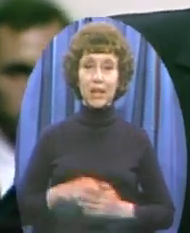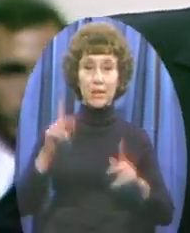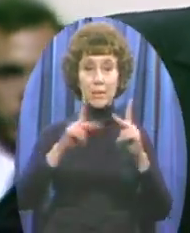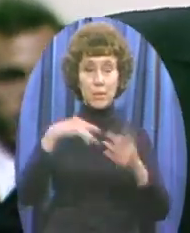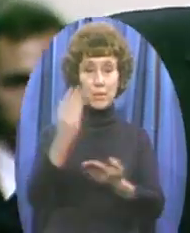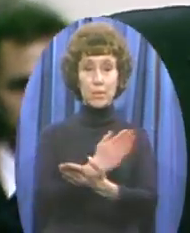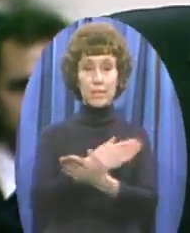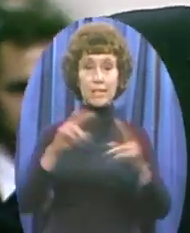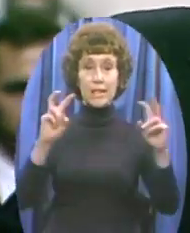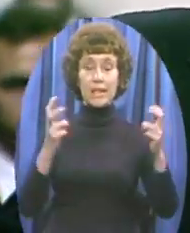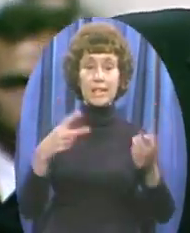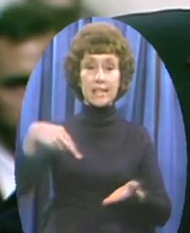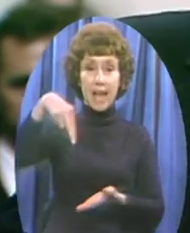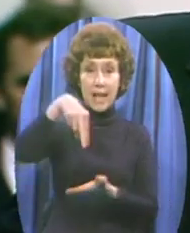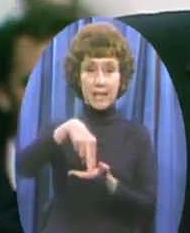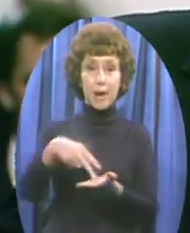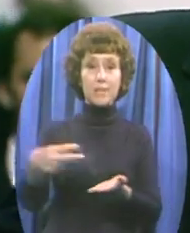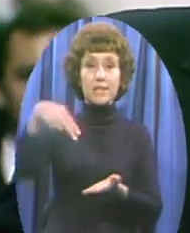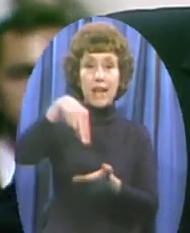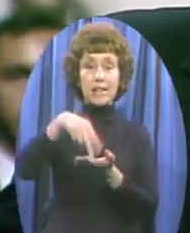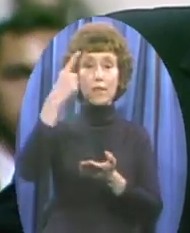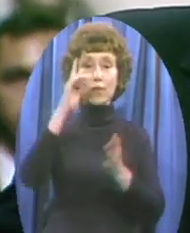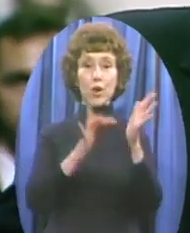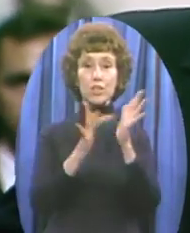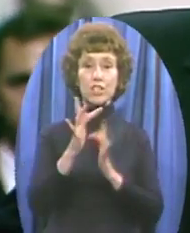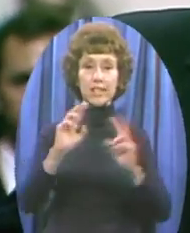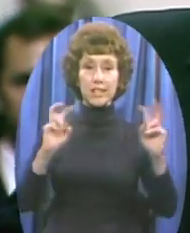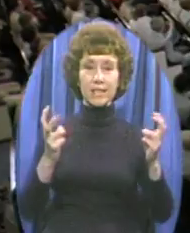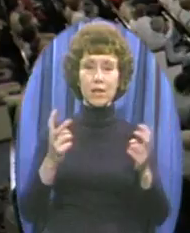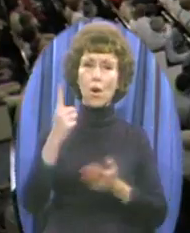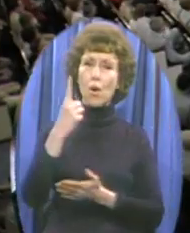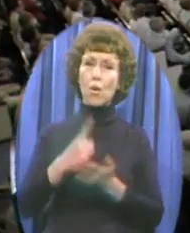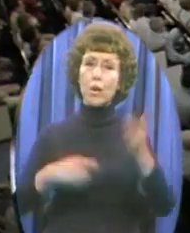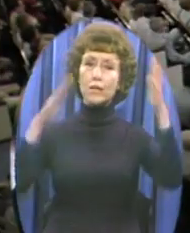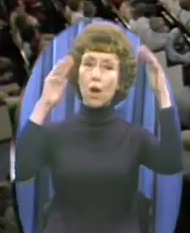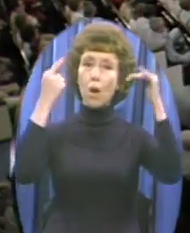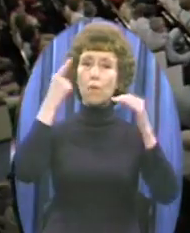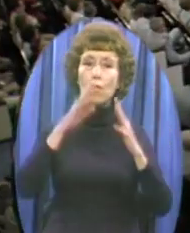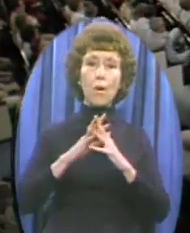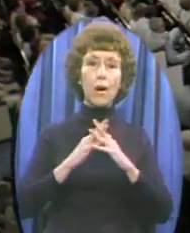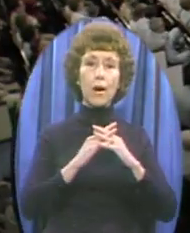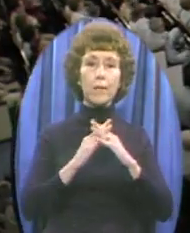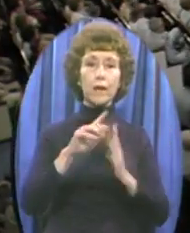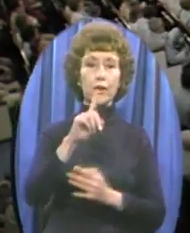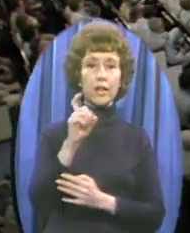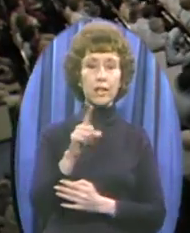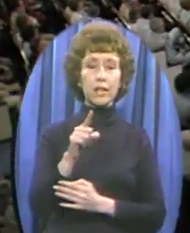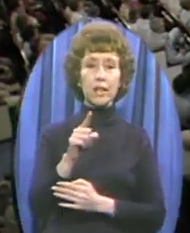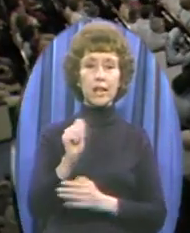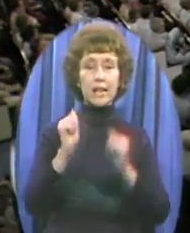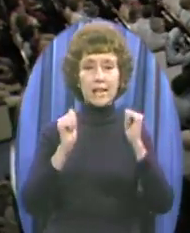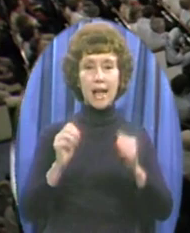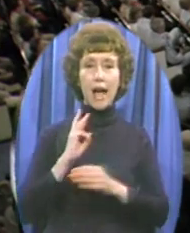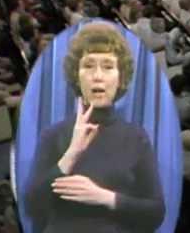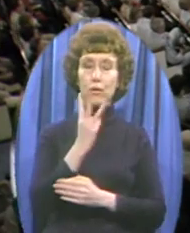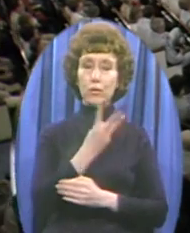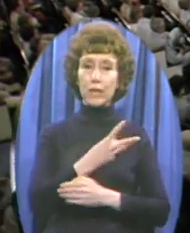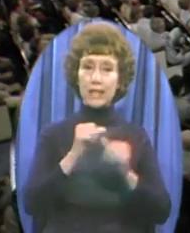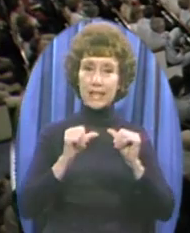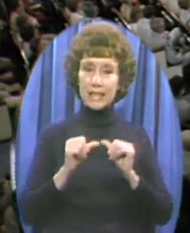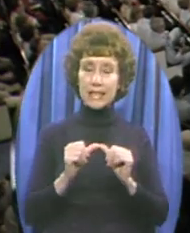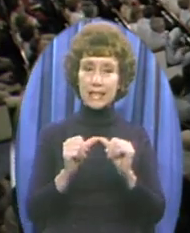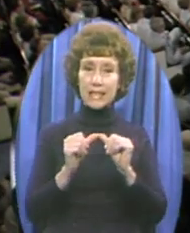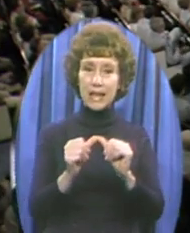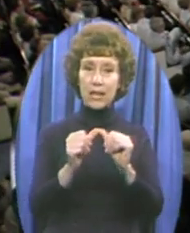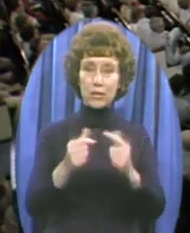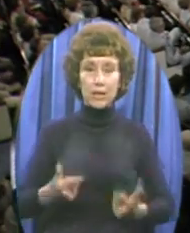Stand up for Jesus. What is the hope for America? Can we survive the spread of godless communism